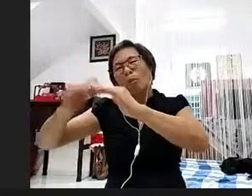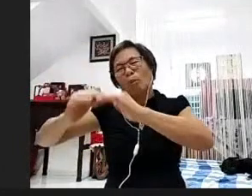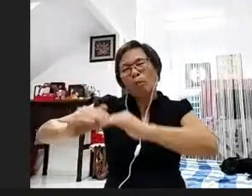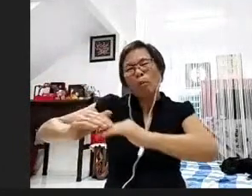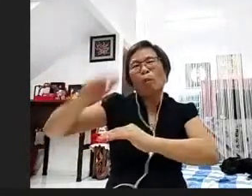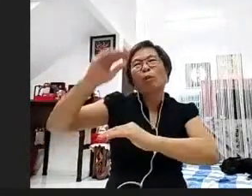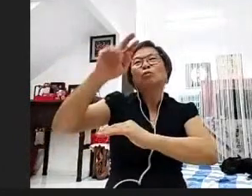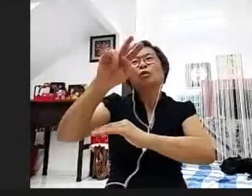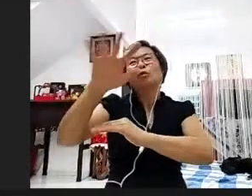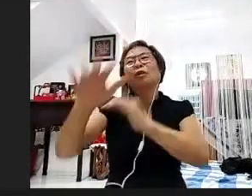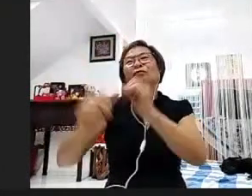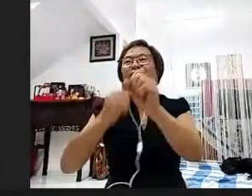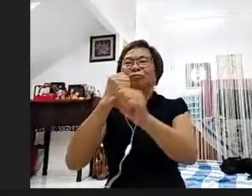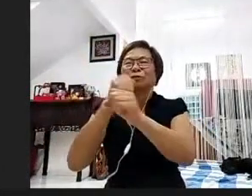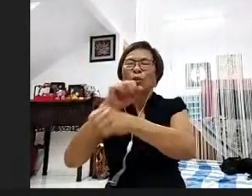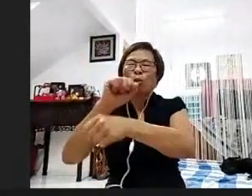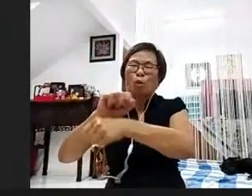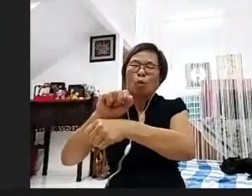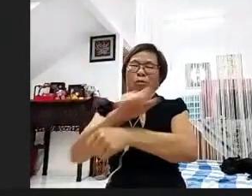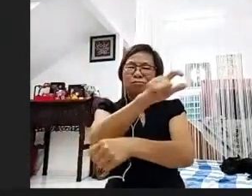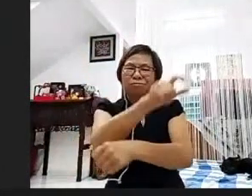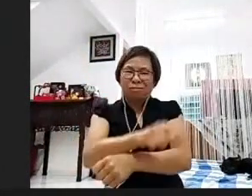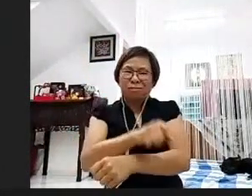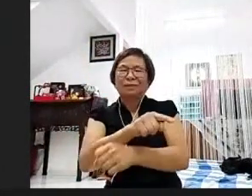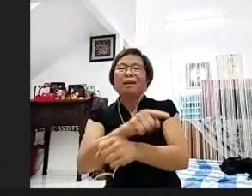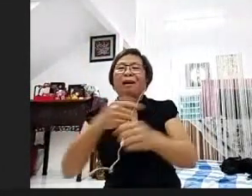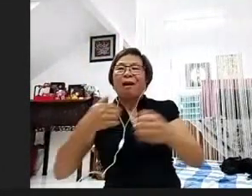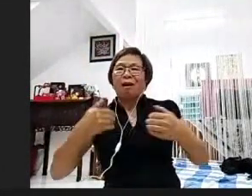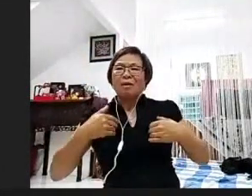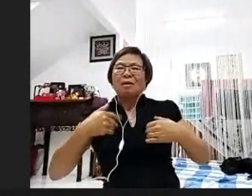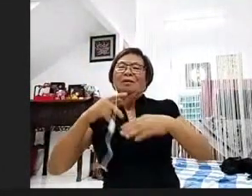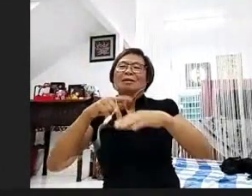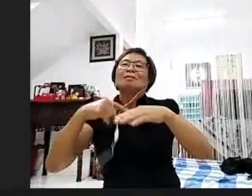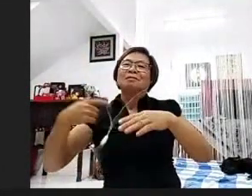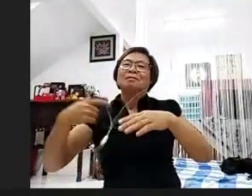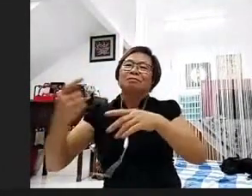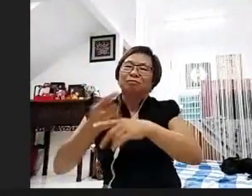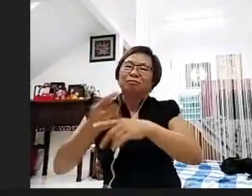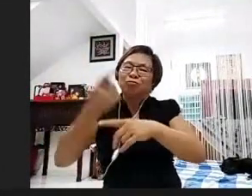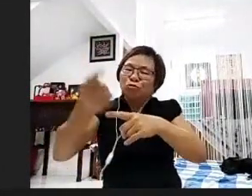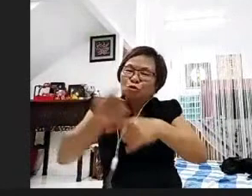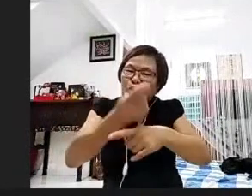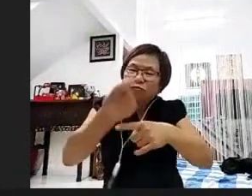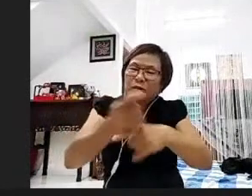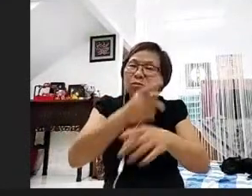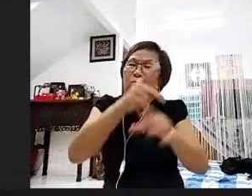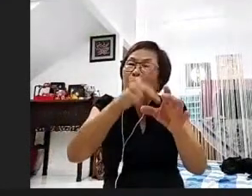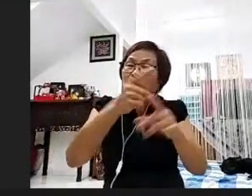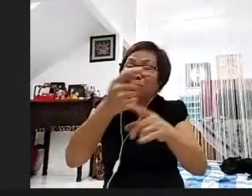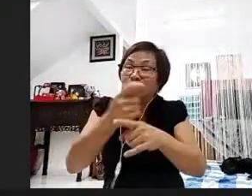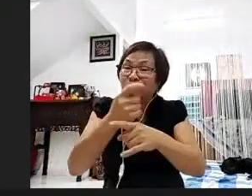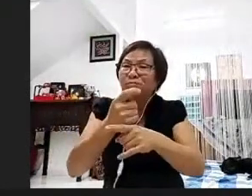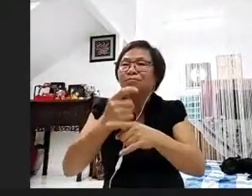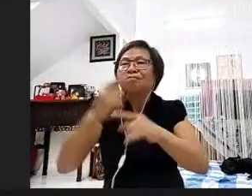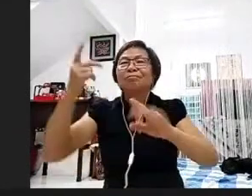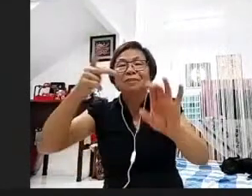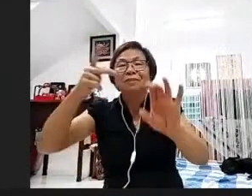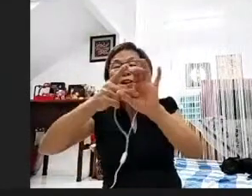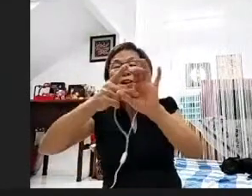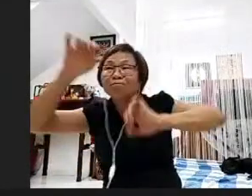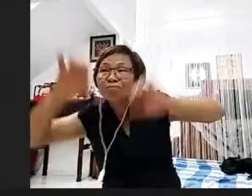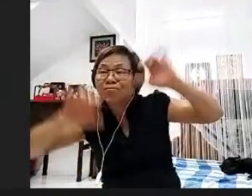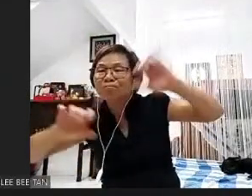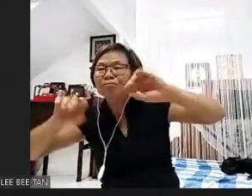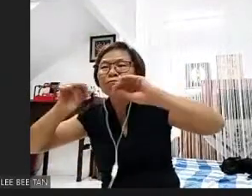25 years, providing psychotherapy, psychological assessment,